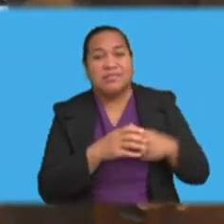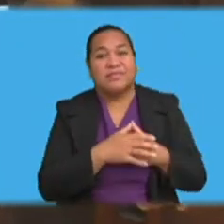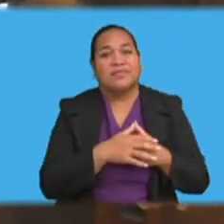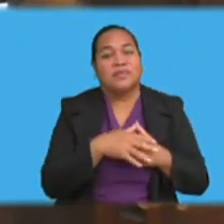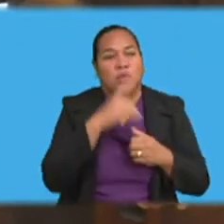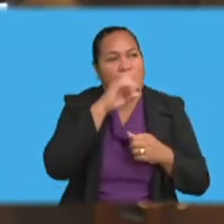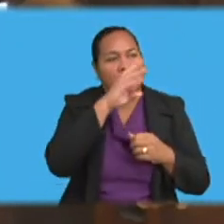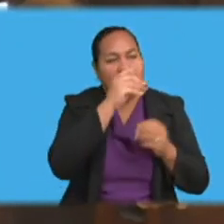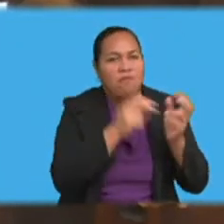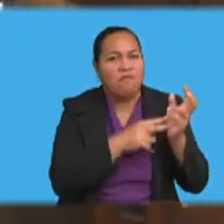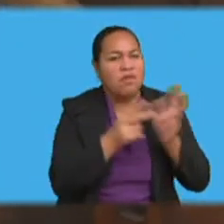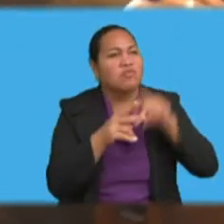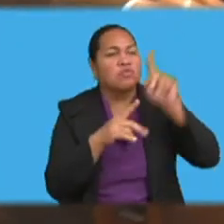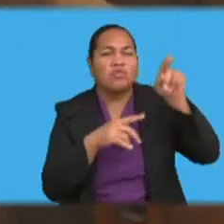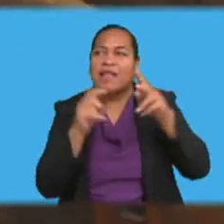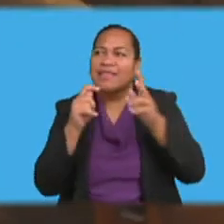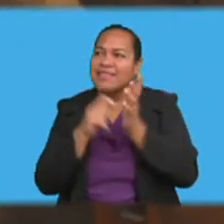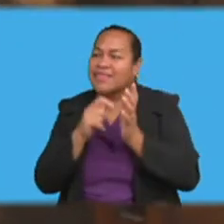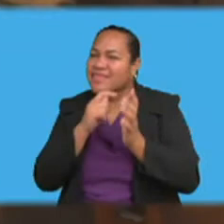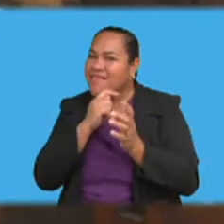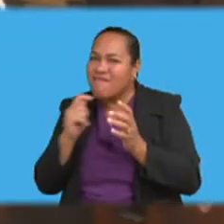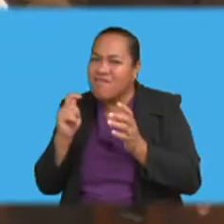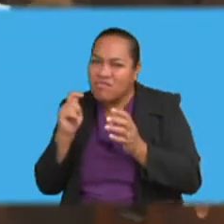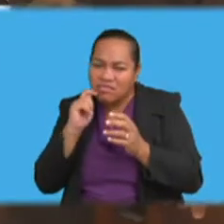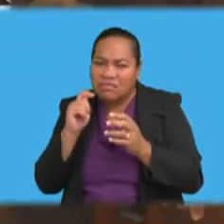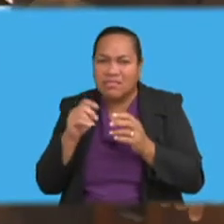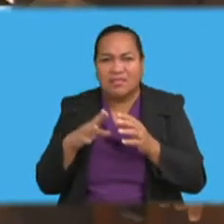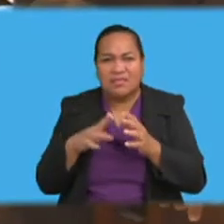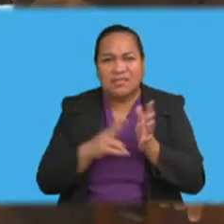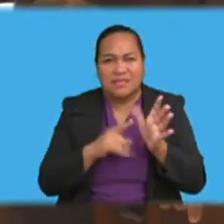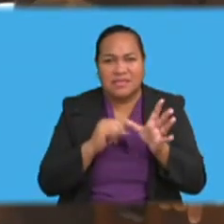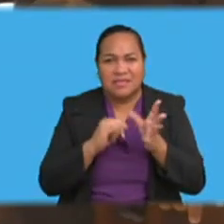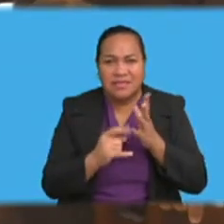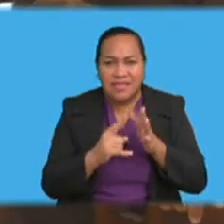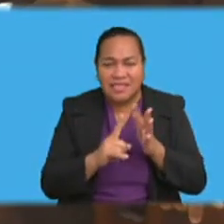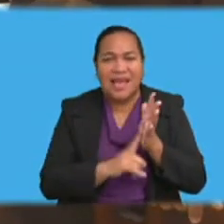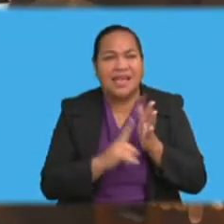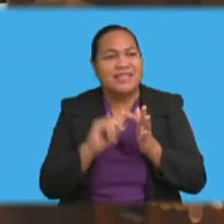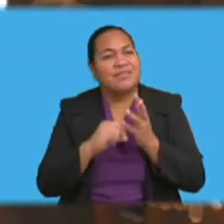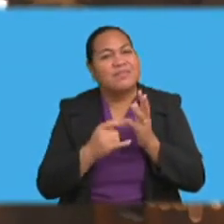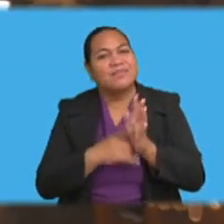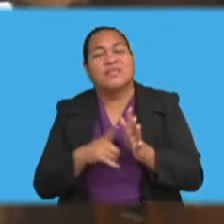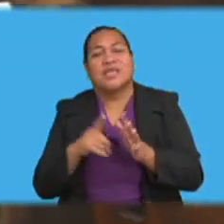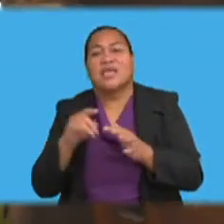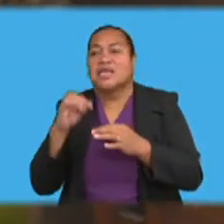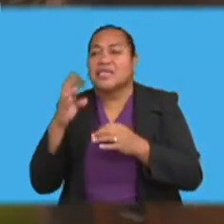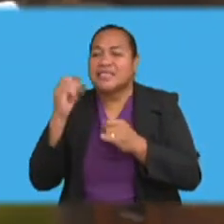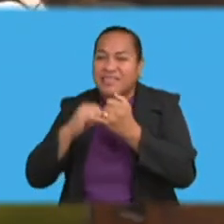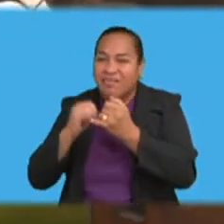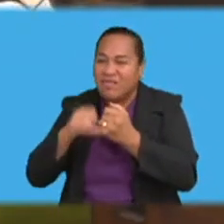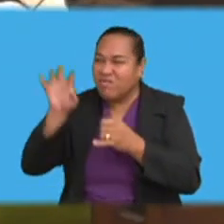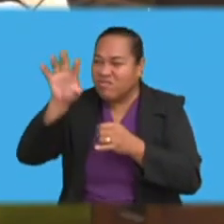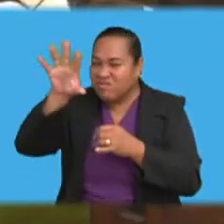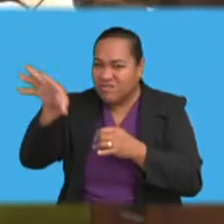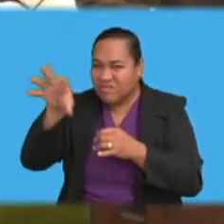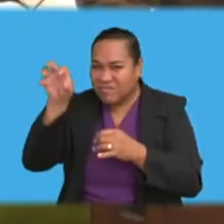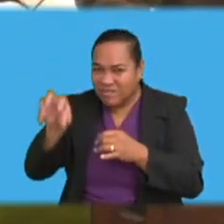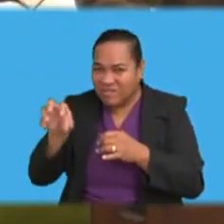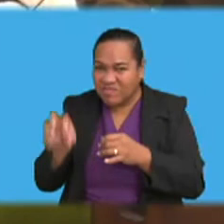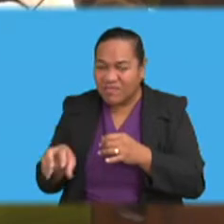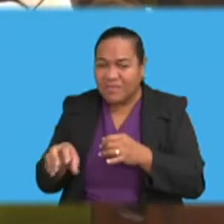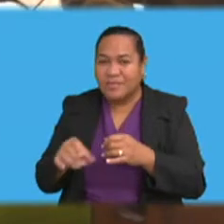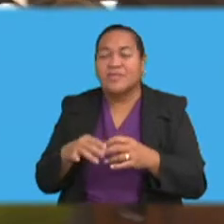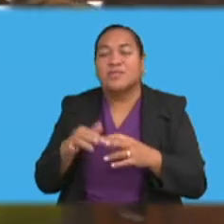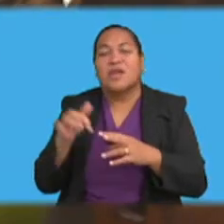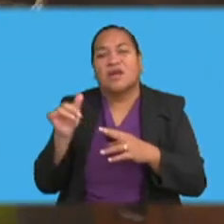Draunivi, Tavyuni, Gomau village, Naselesele village and Somosomo village, Savusavu, which is Tukavesi, Drakeniwai